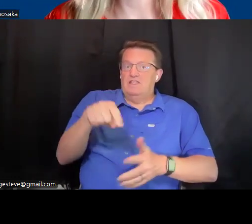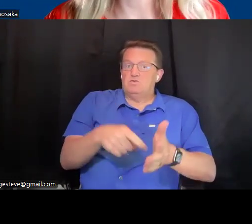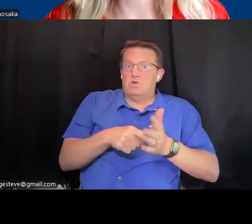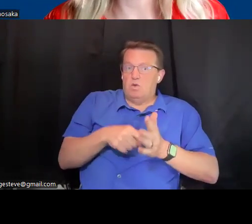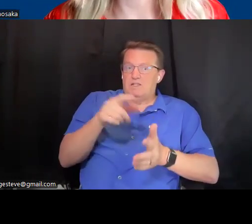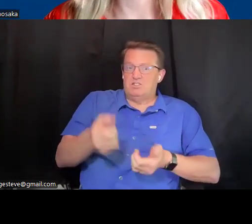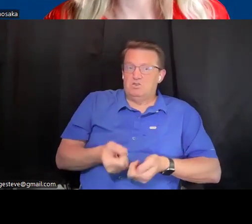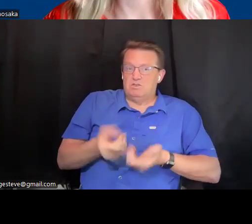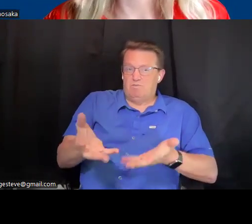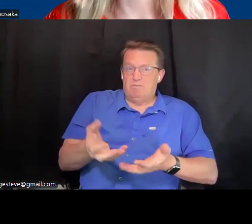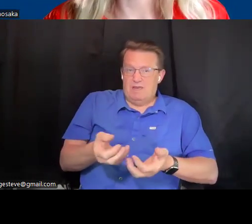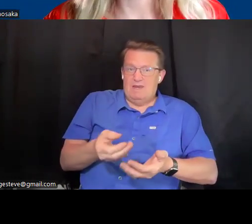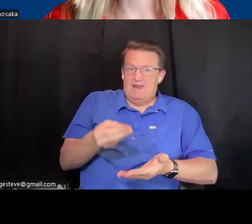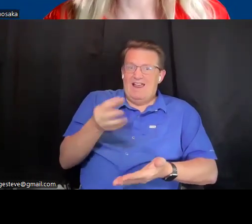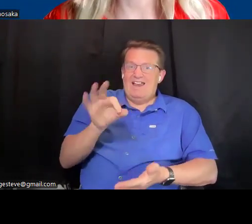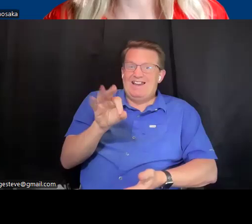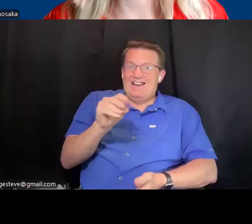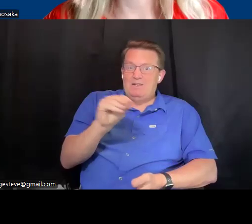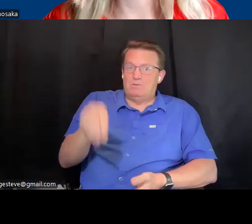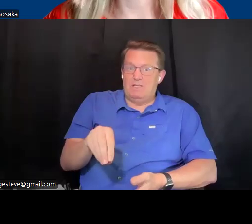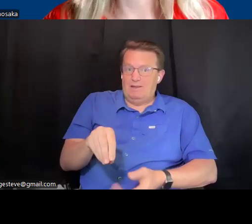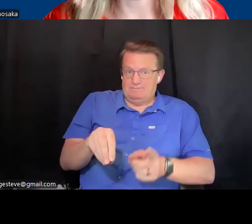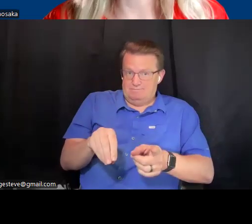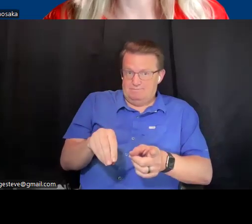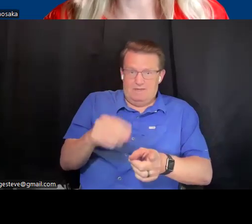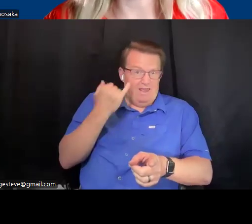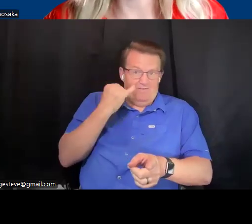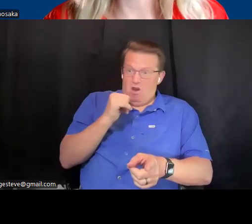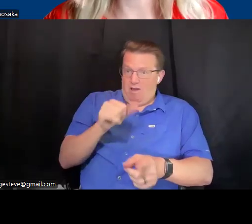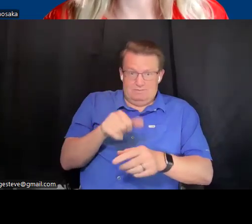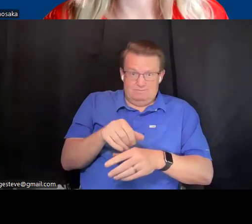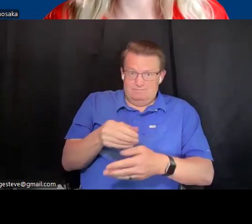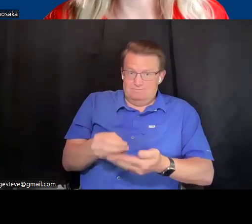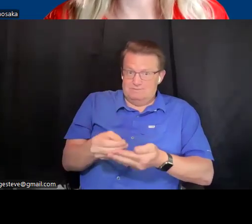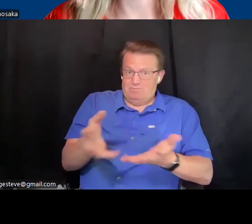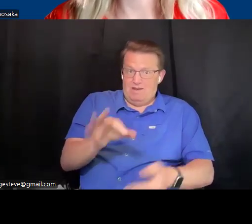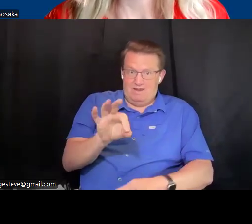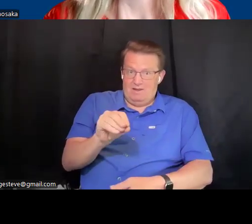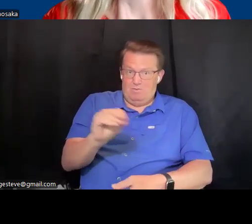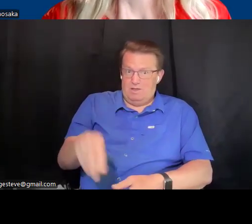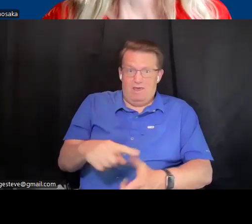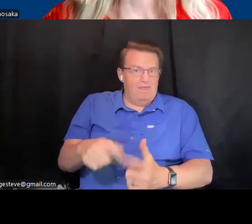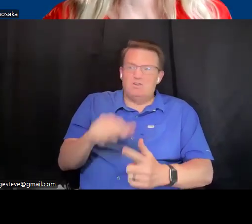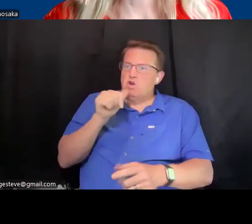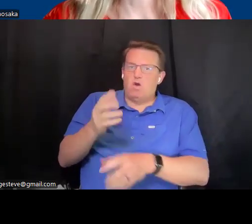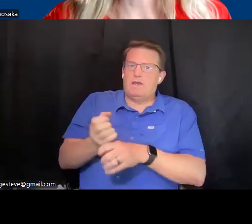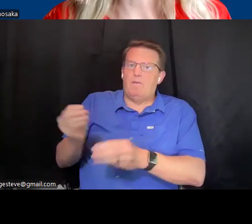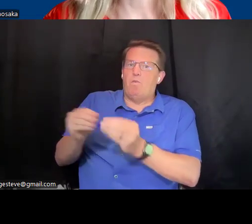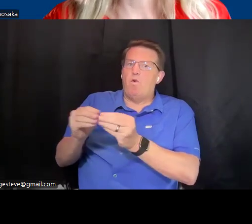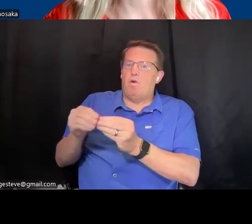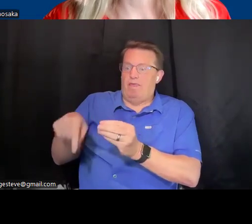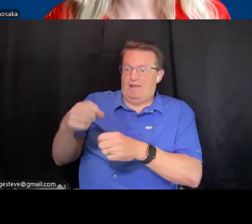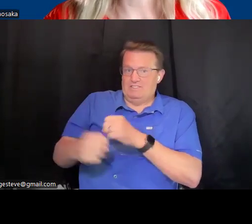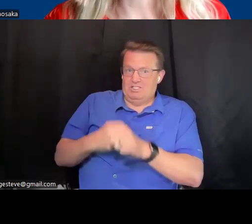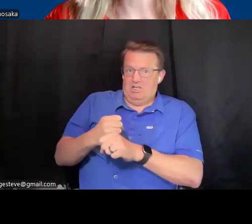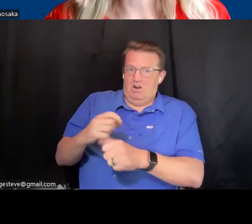of your funding, or you do not receive carryover at all that fiscal year. So for the first time ever, we are